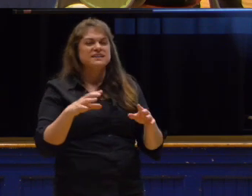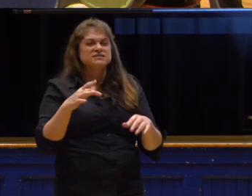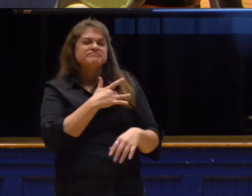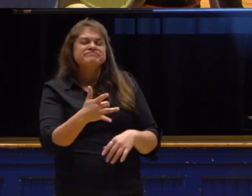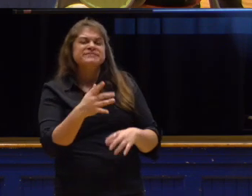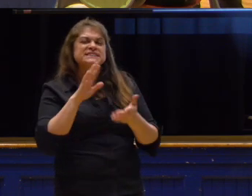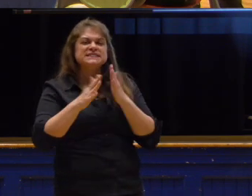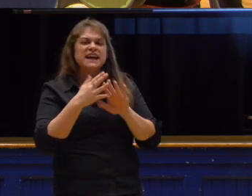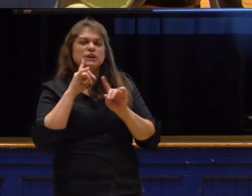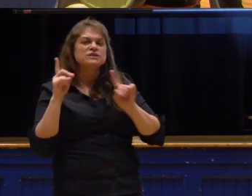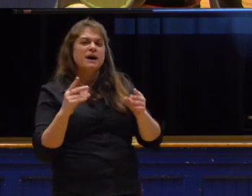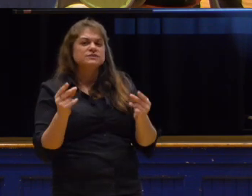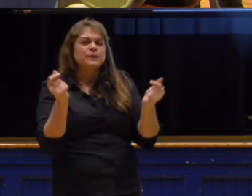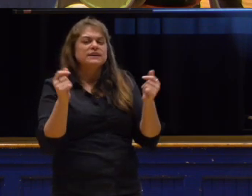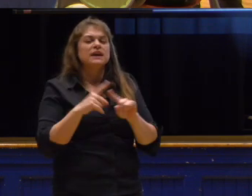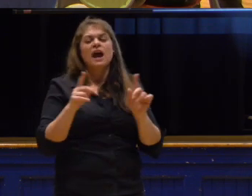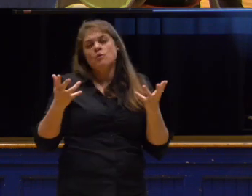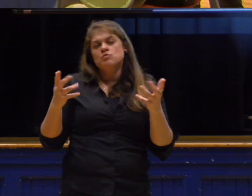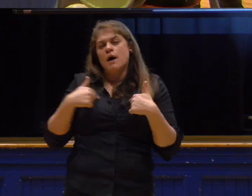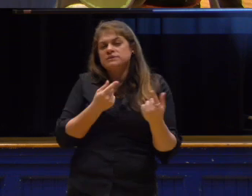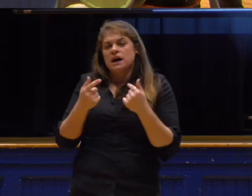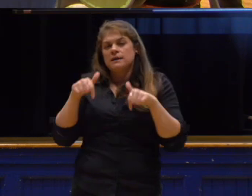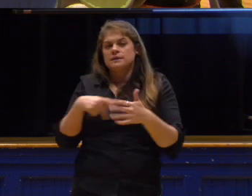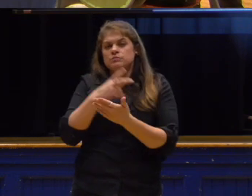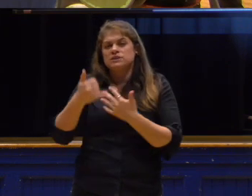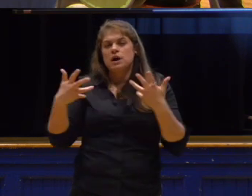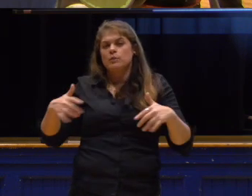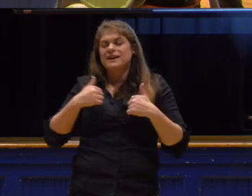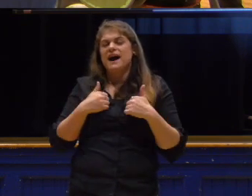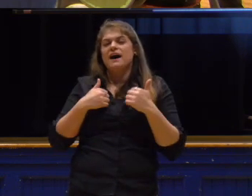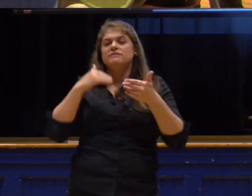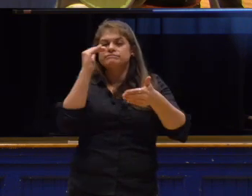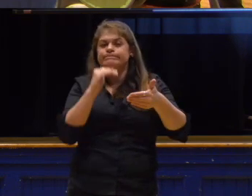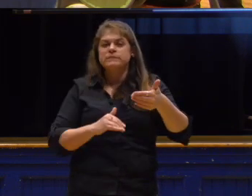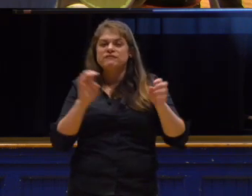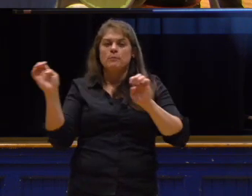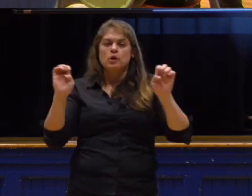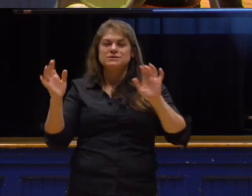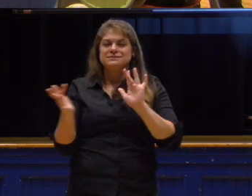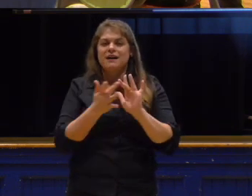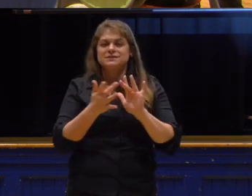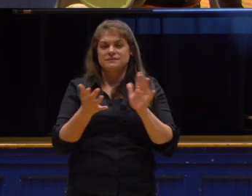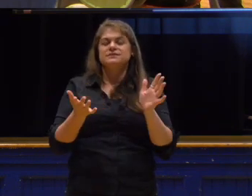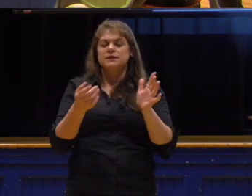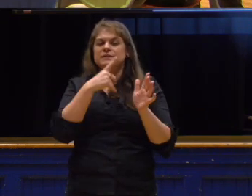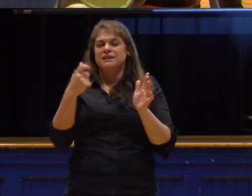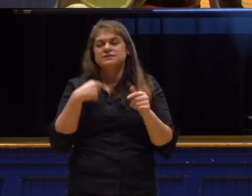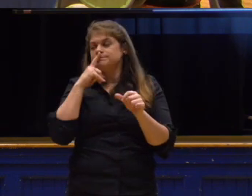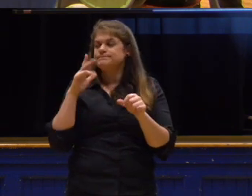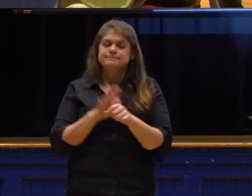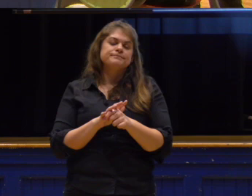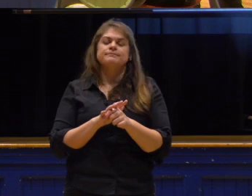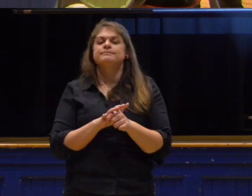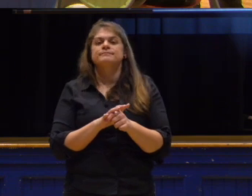The city responds very quickly. Right, and what we've done on this project already is we have a list of all the emergency contacts, because I